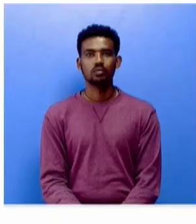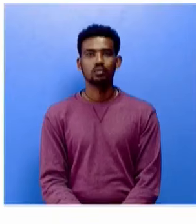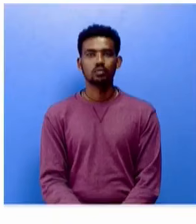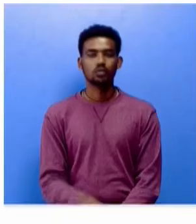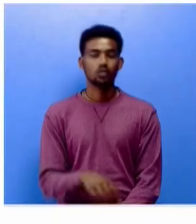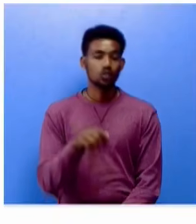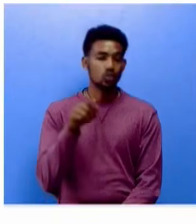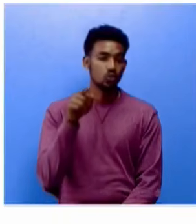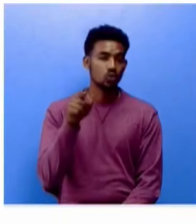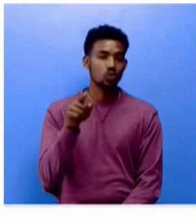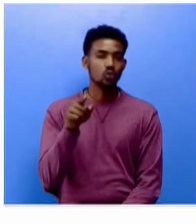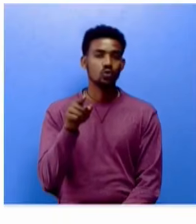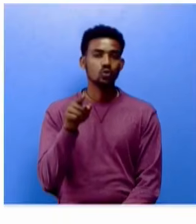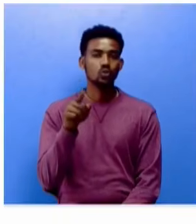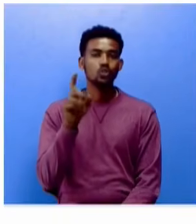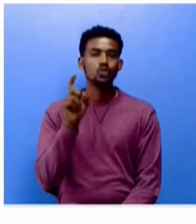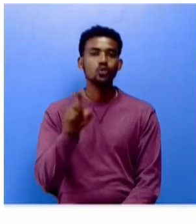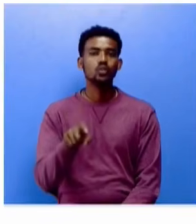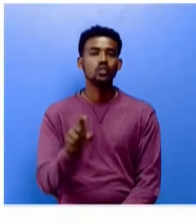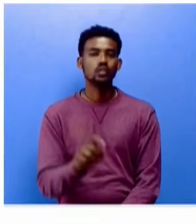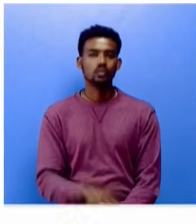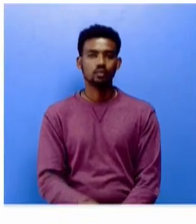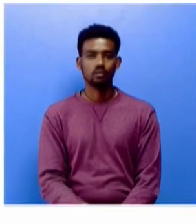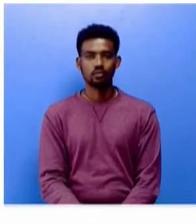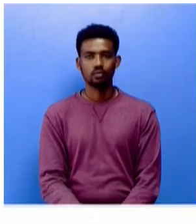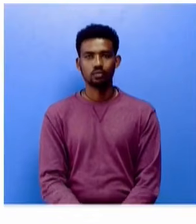You should